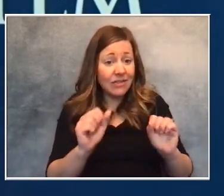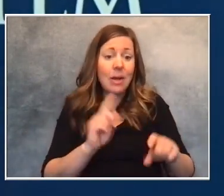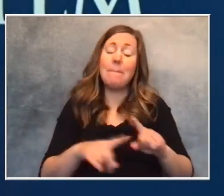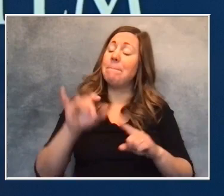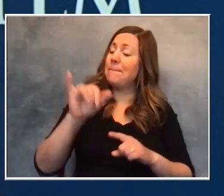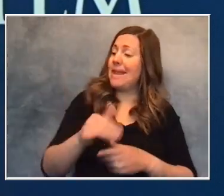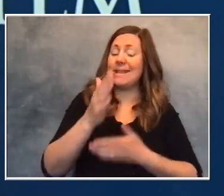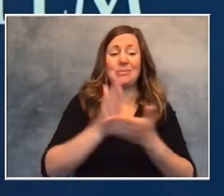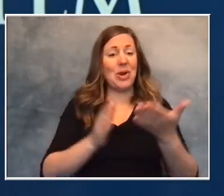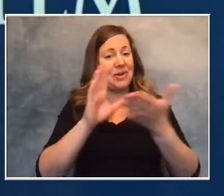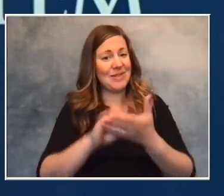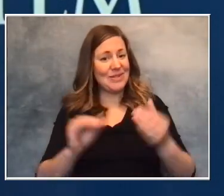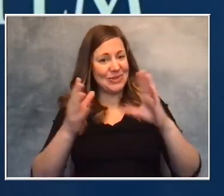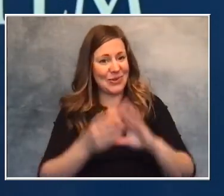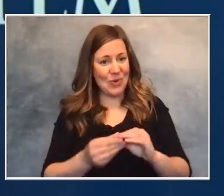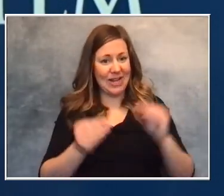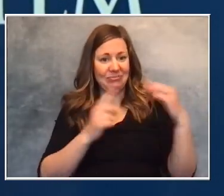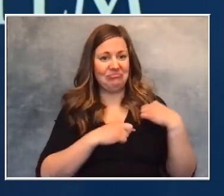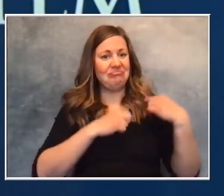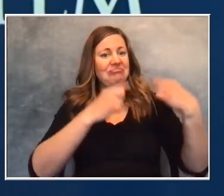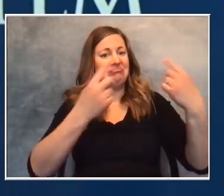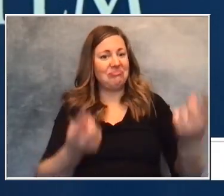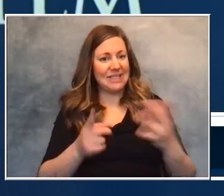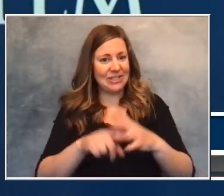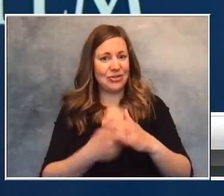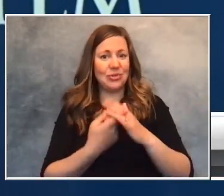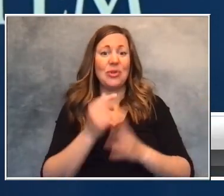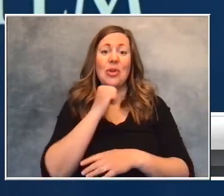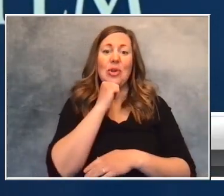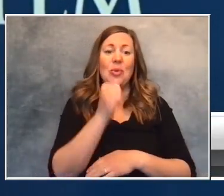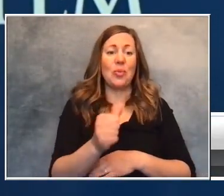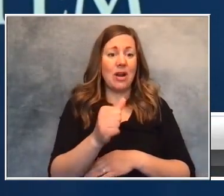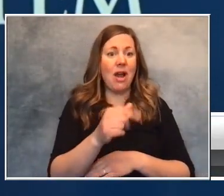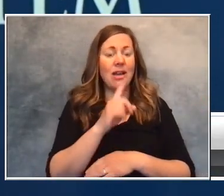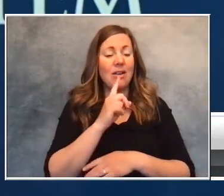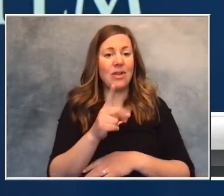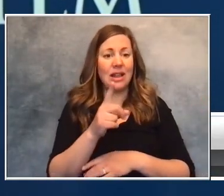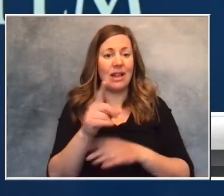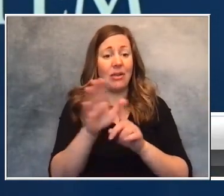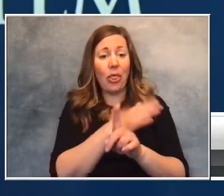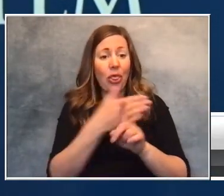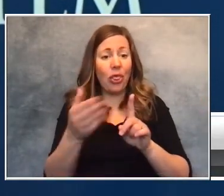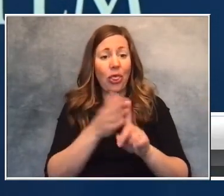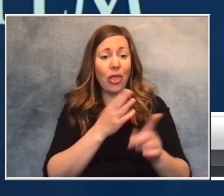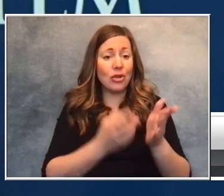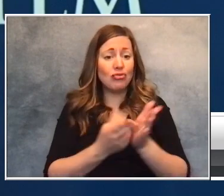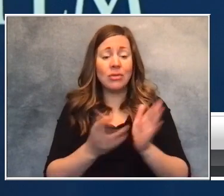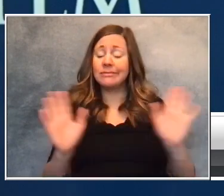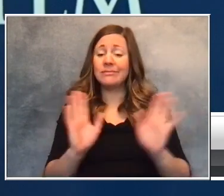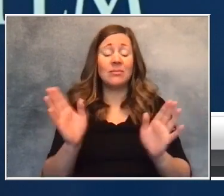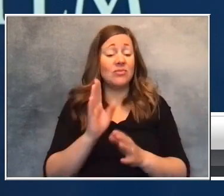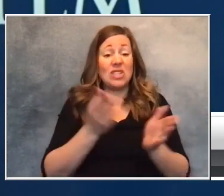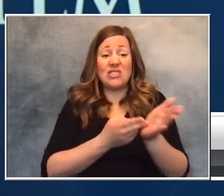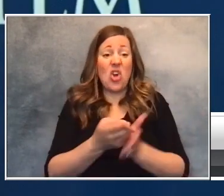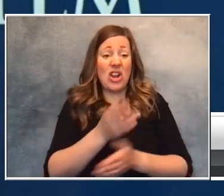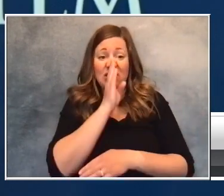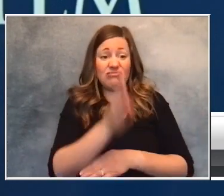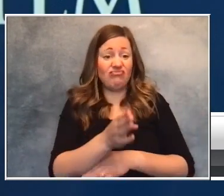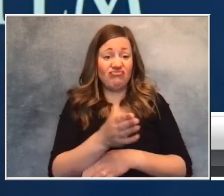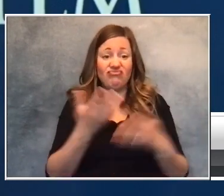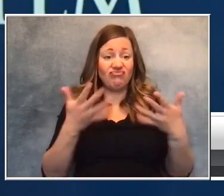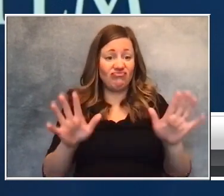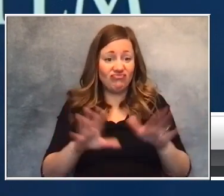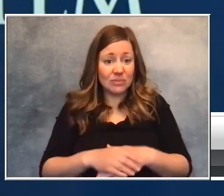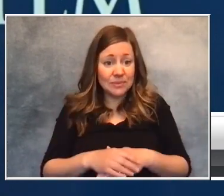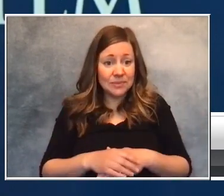this program since its inception. We're not going to flapjack with the truth. We're just going to try and be honest and tell you what it is, not flap our arms and scream about stuff. Instead,